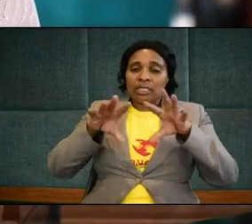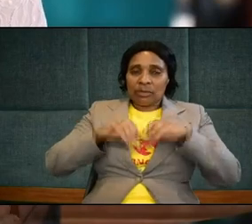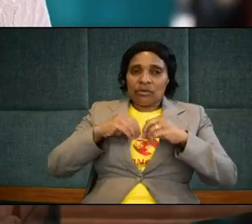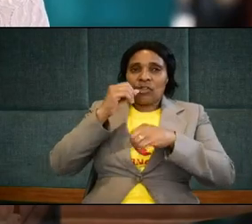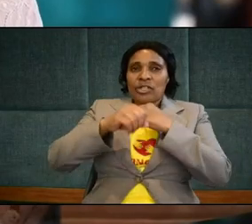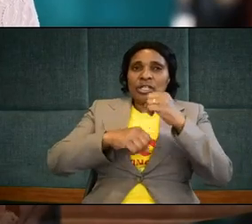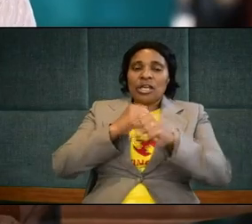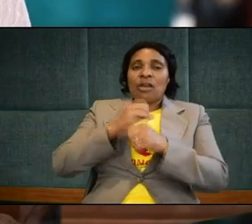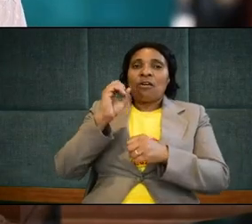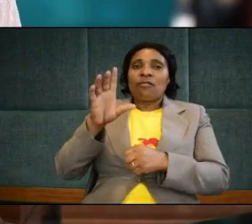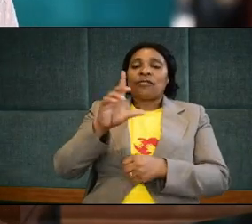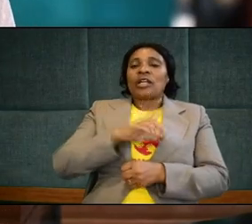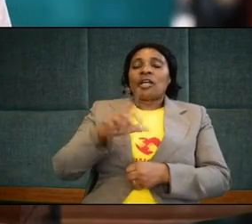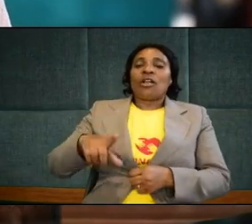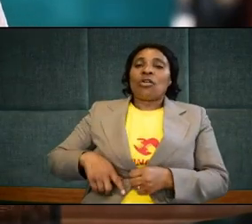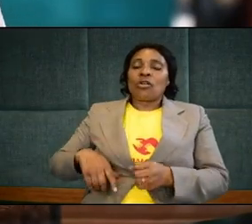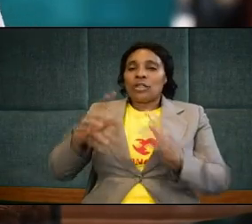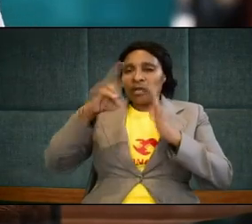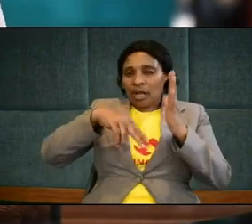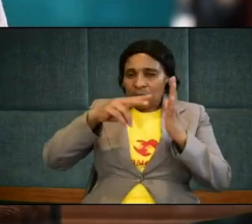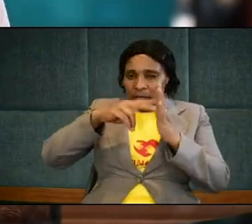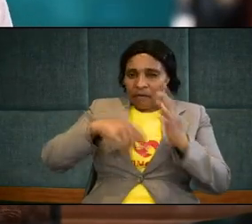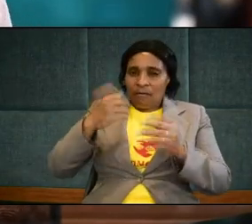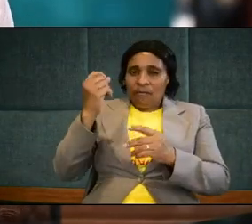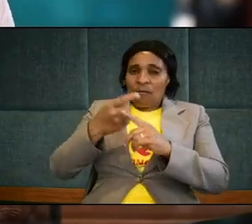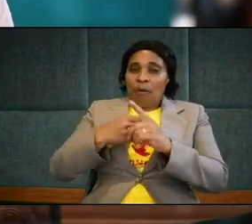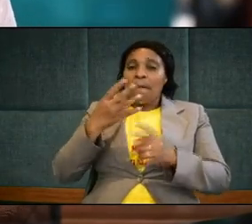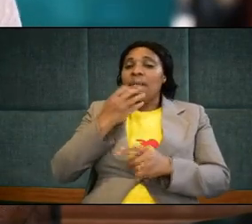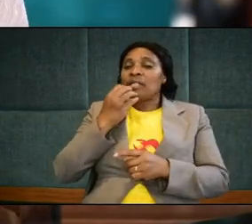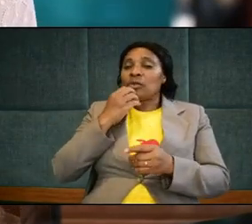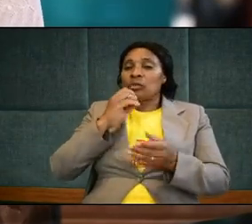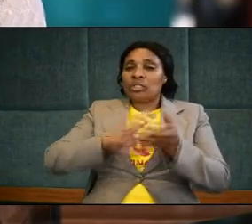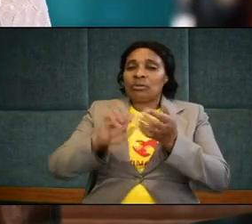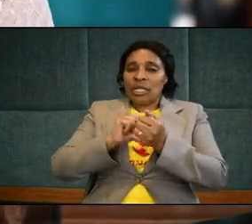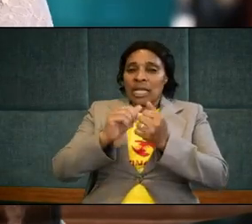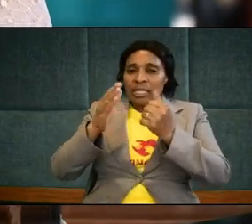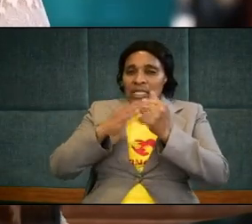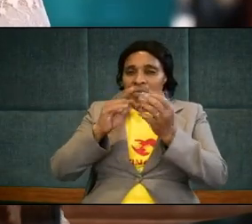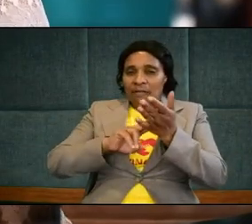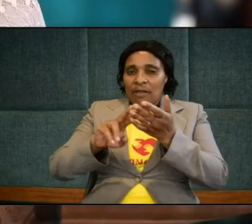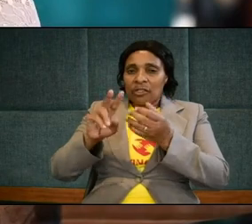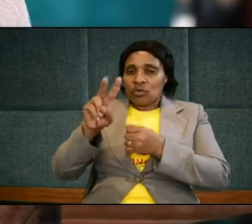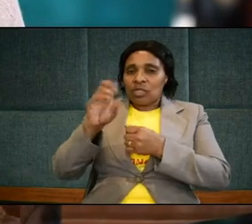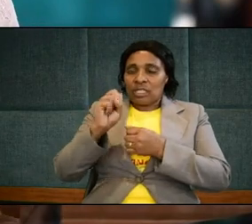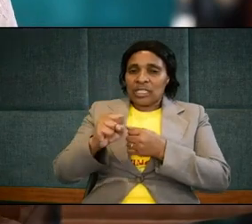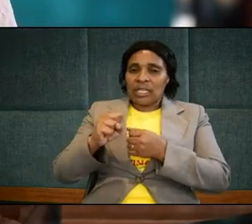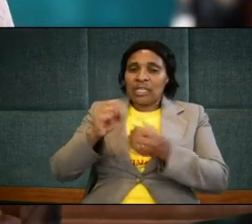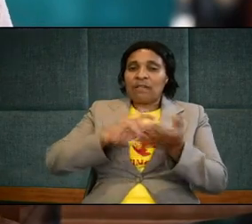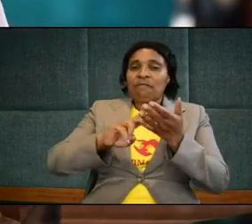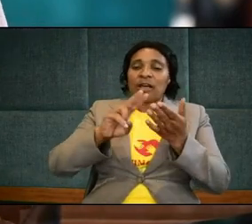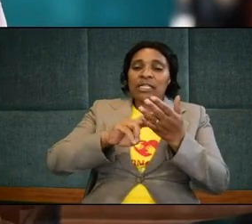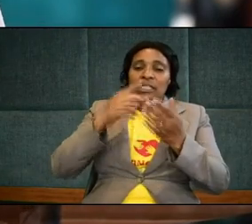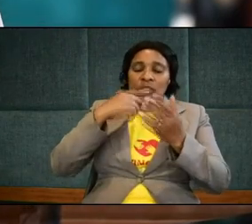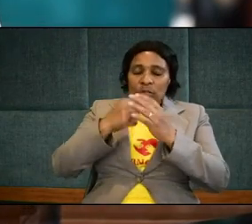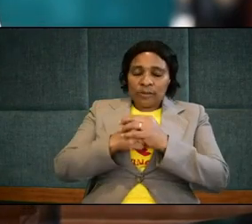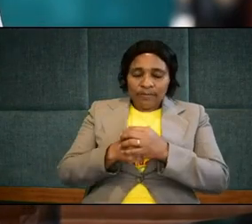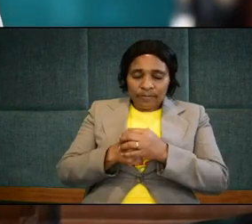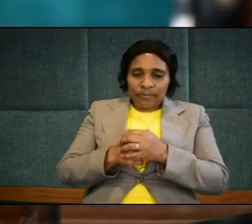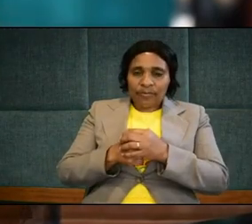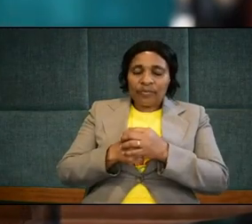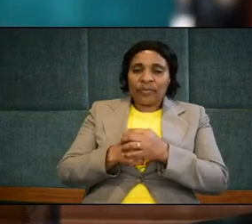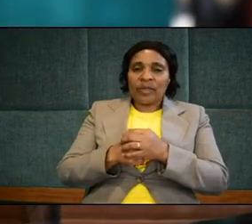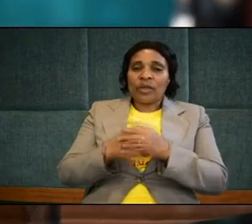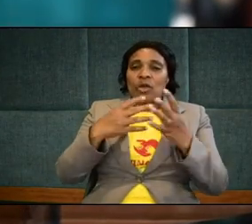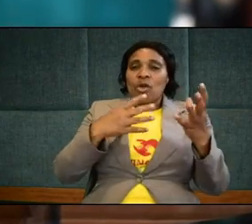Lord." Ramos reading from Matthew 28:19-20, and I like to remember this verse in a song, and it goes like this. "Go